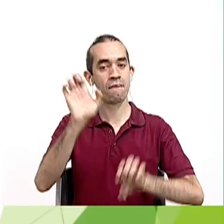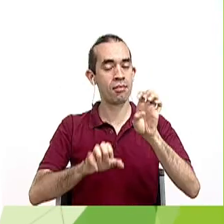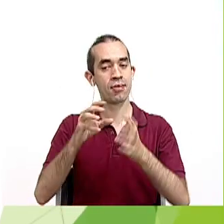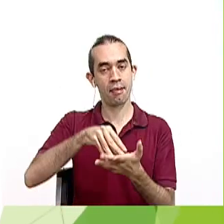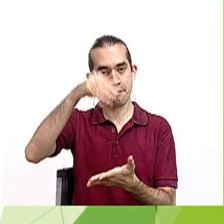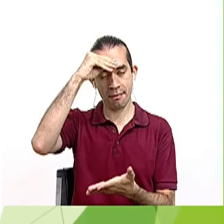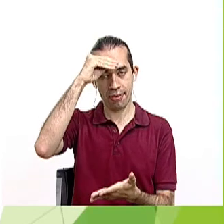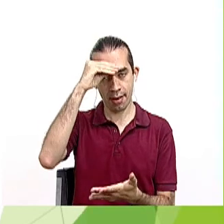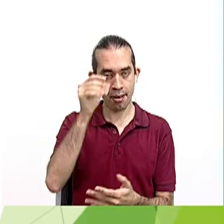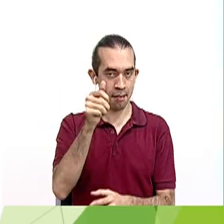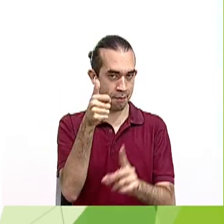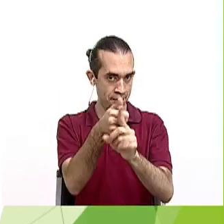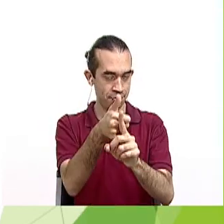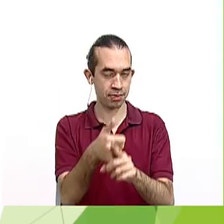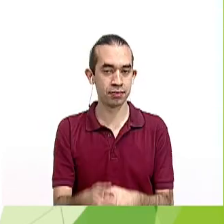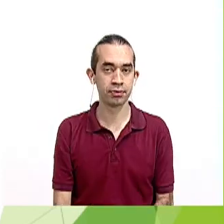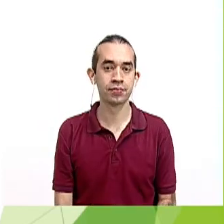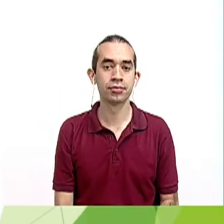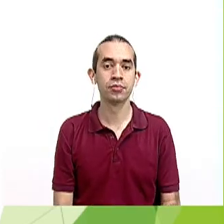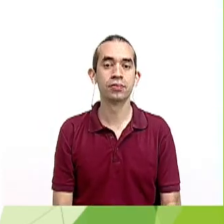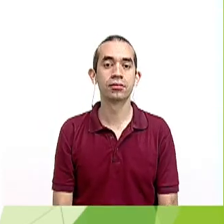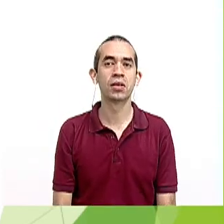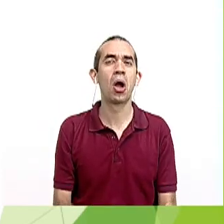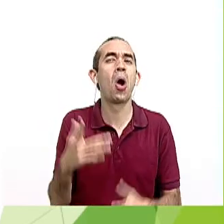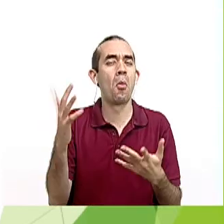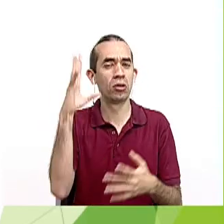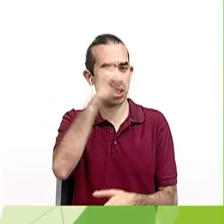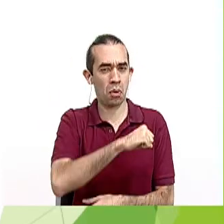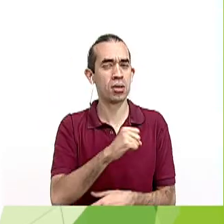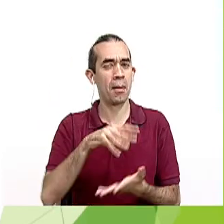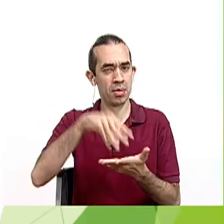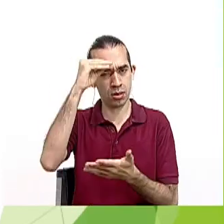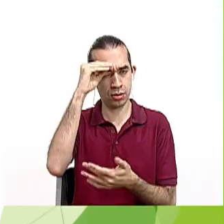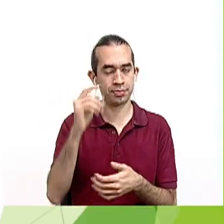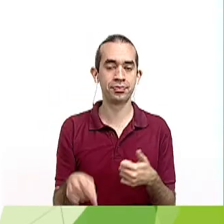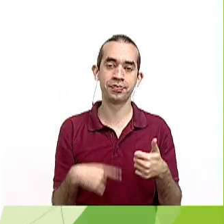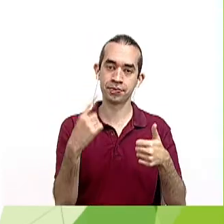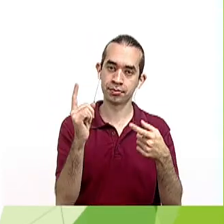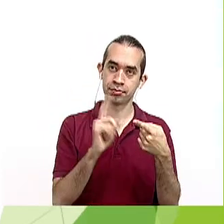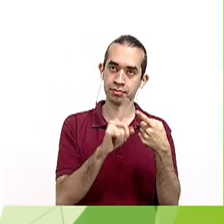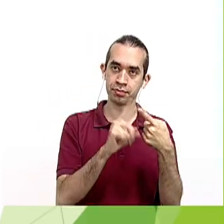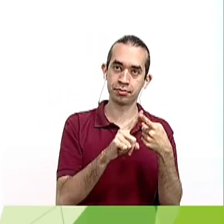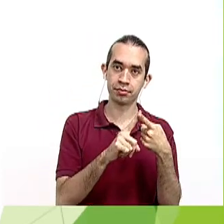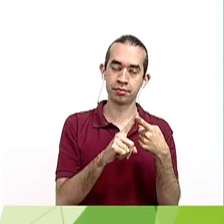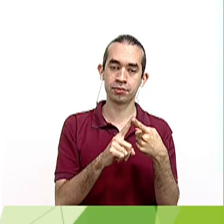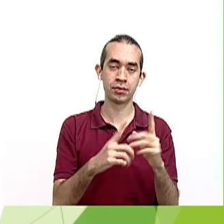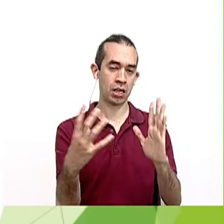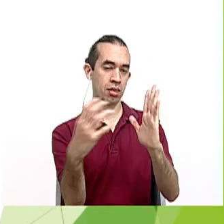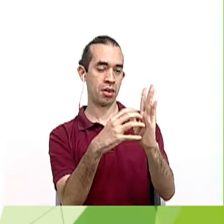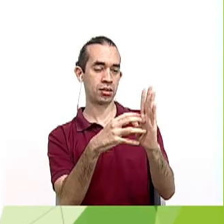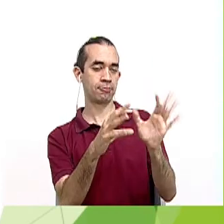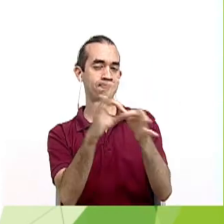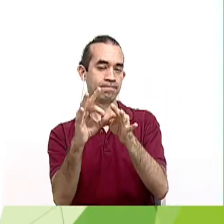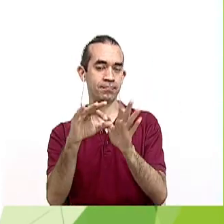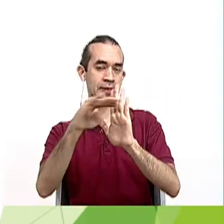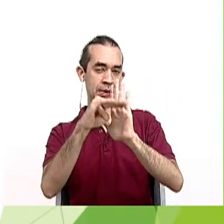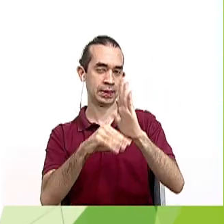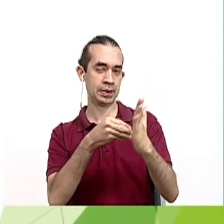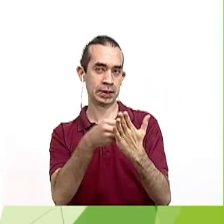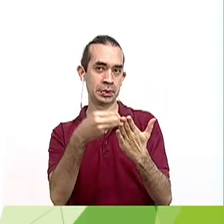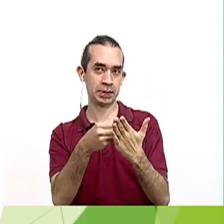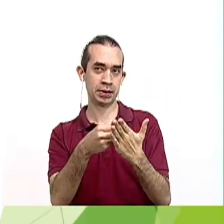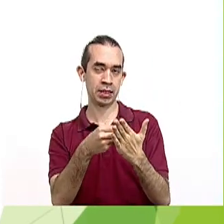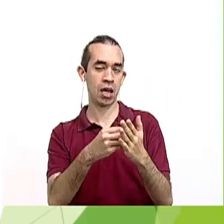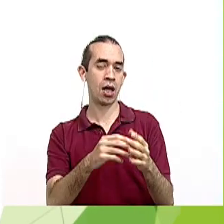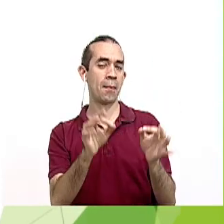the indicators of learning. I decoded key vocabulary in a test related to shopping lists. And you